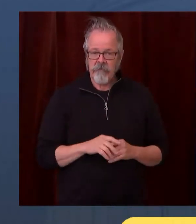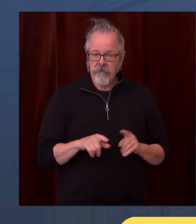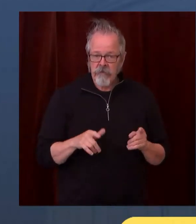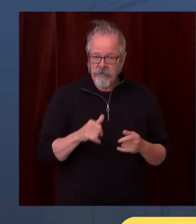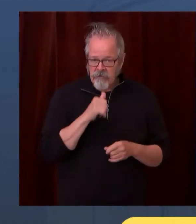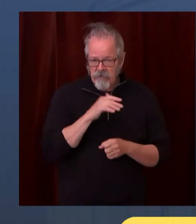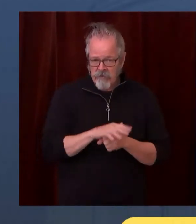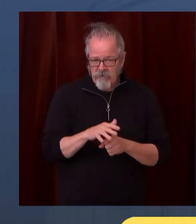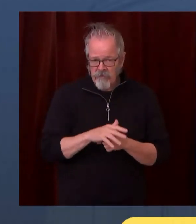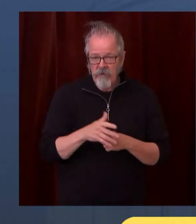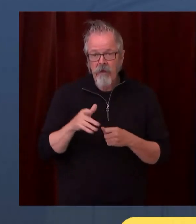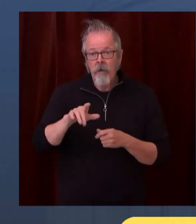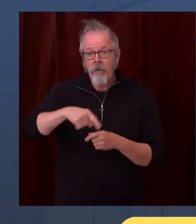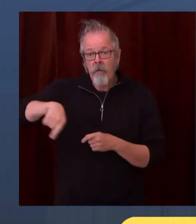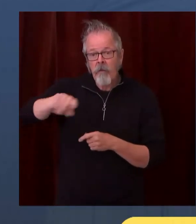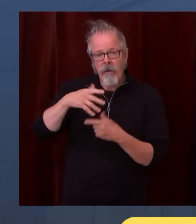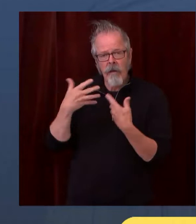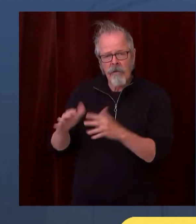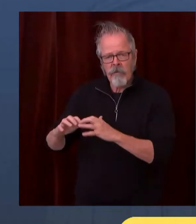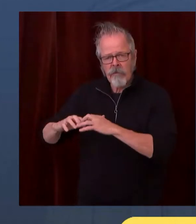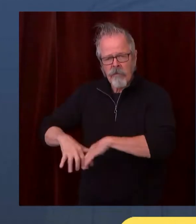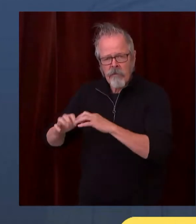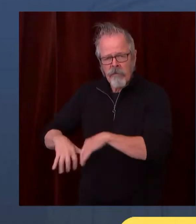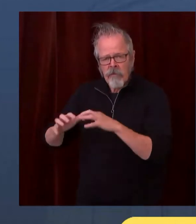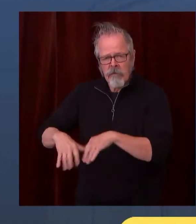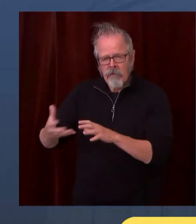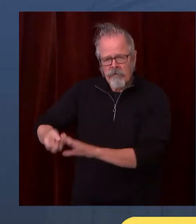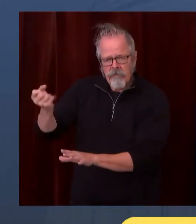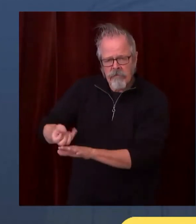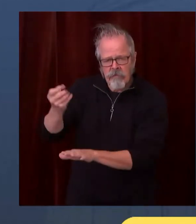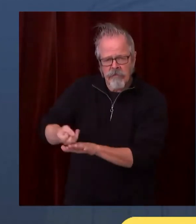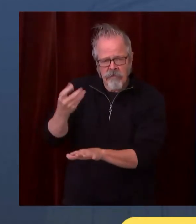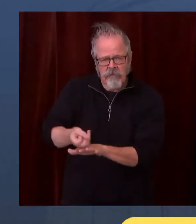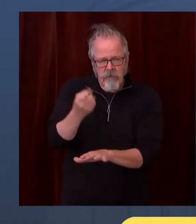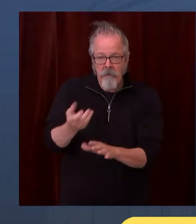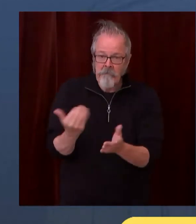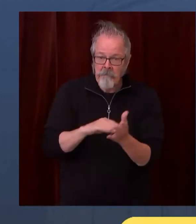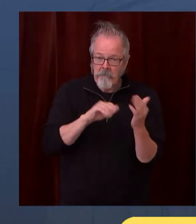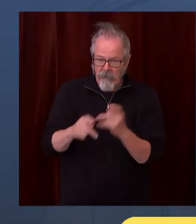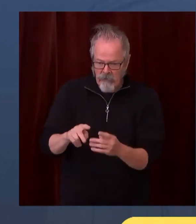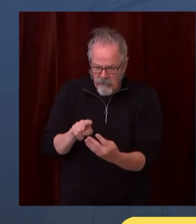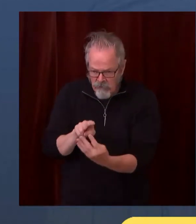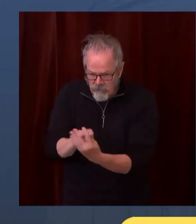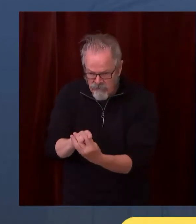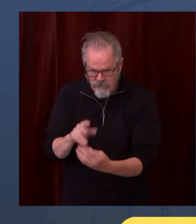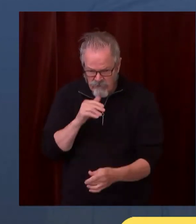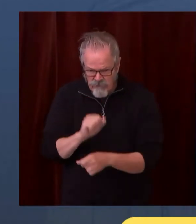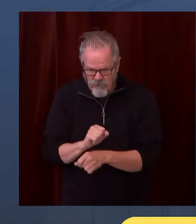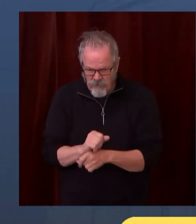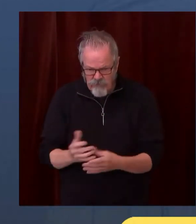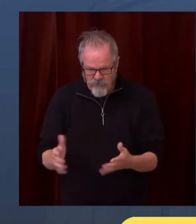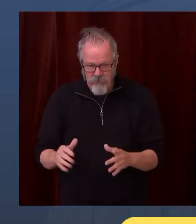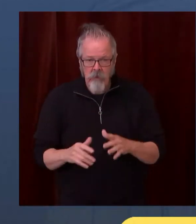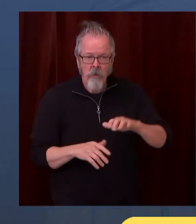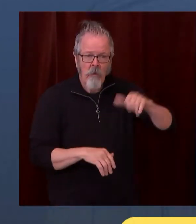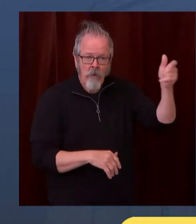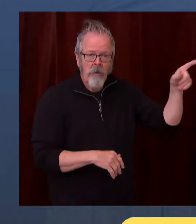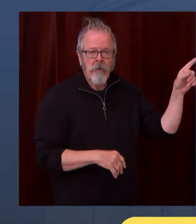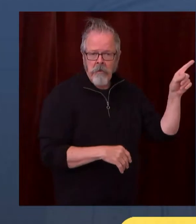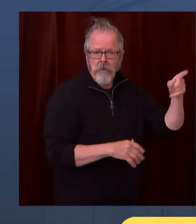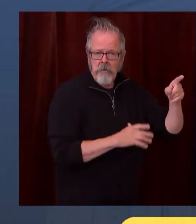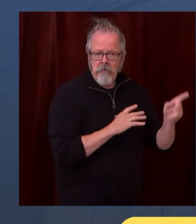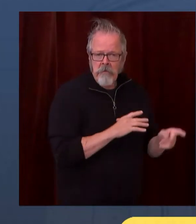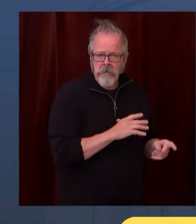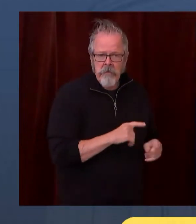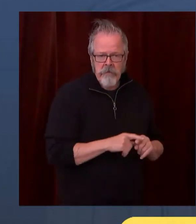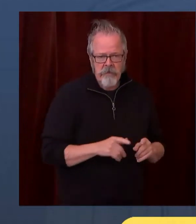broken. And unfortunately, in at least 2 of our centers in Wenatchee and Tacoma, some of these processing machines